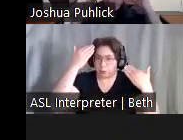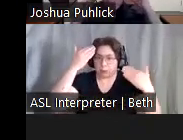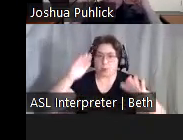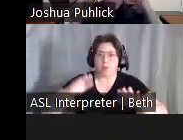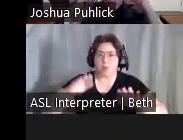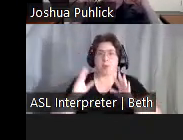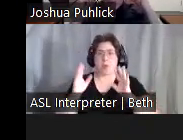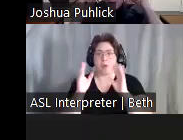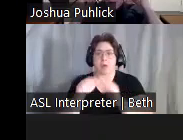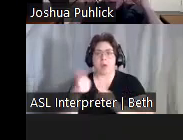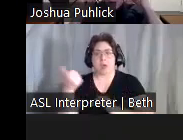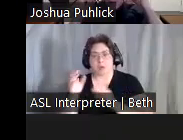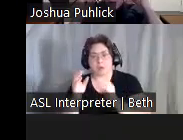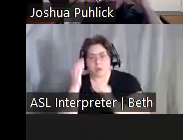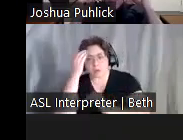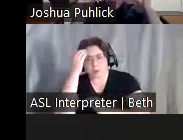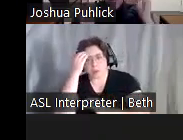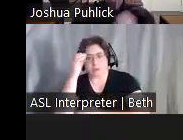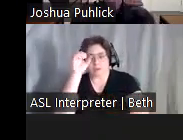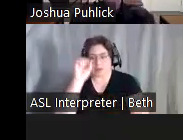are some folks working on